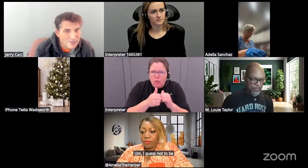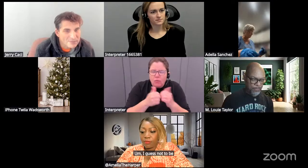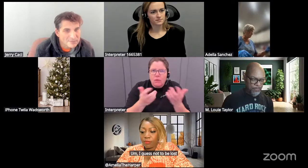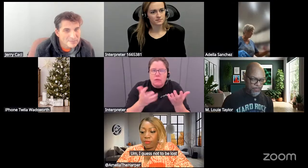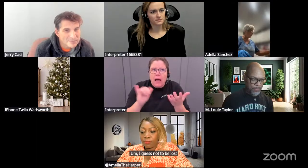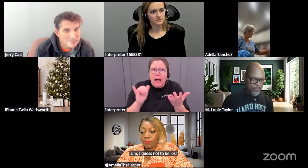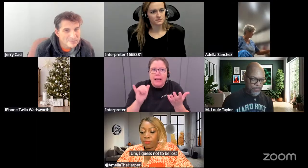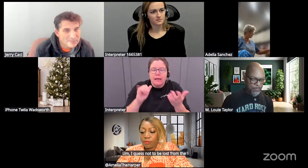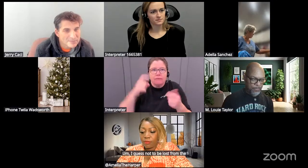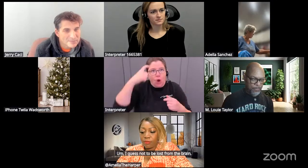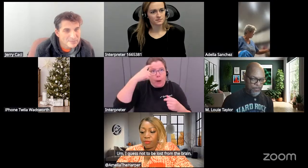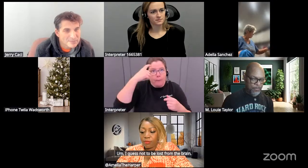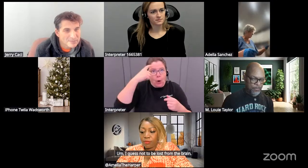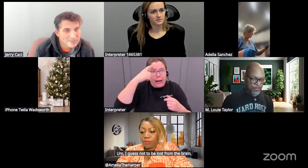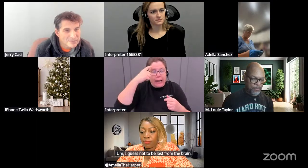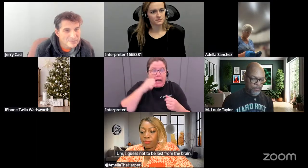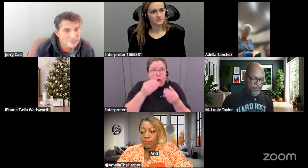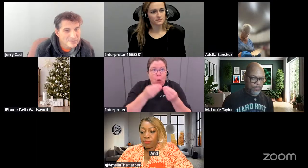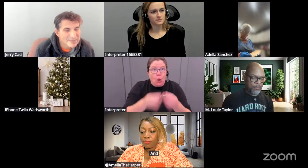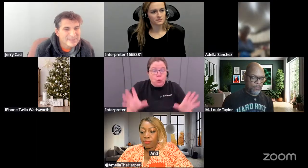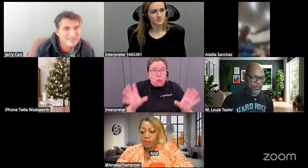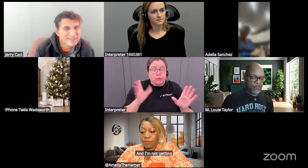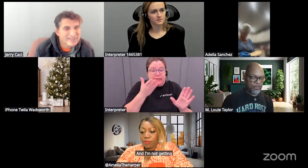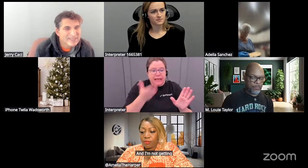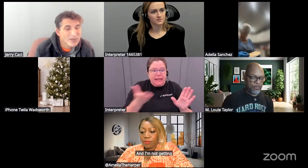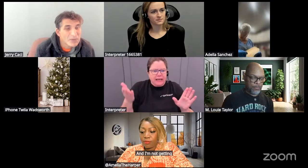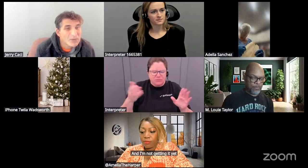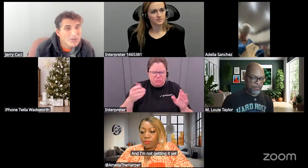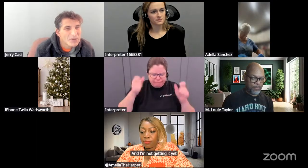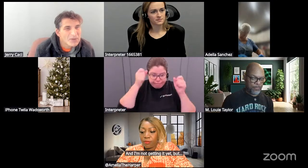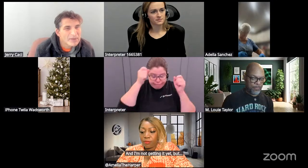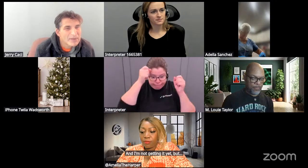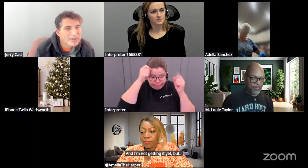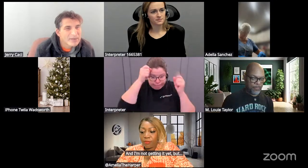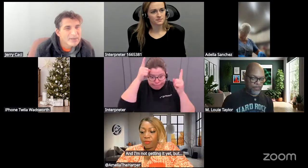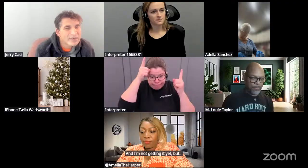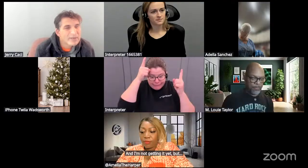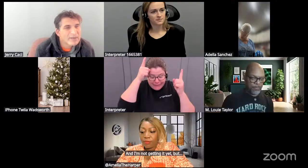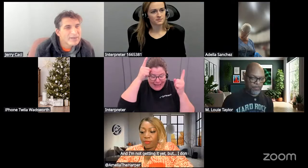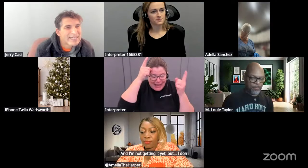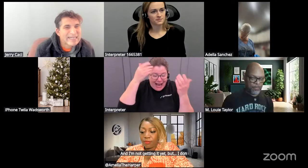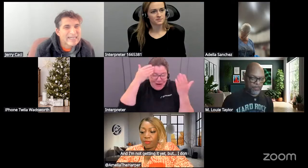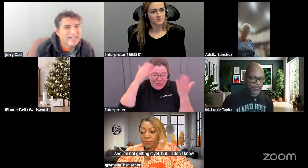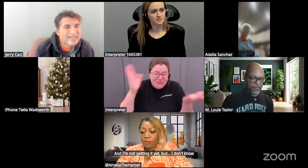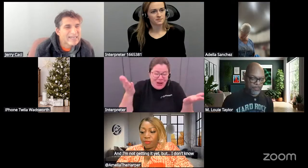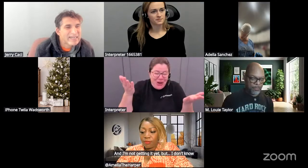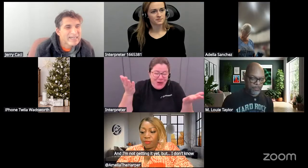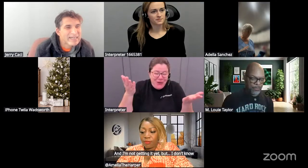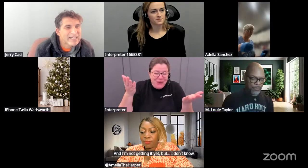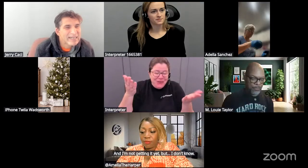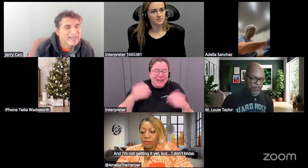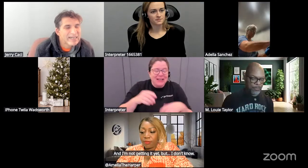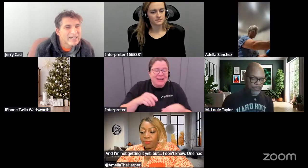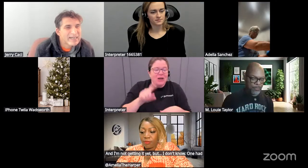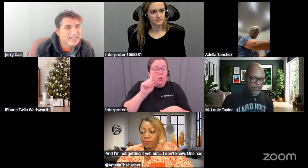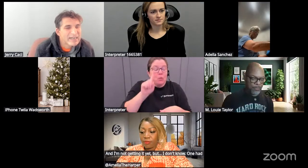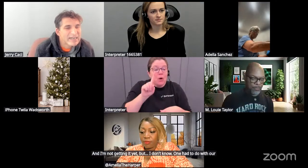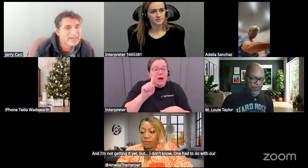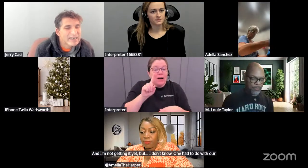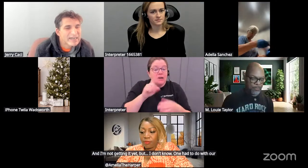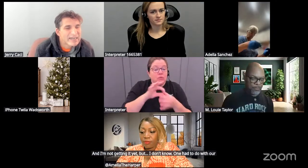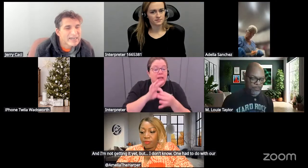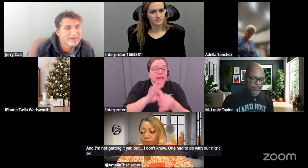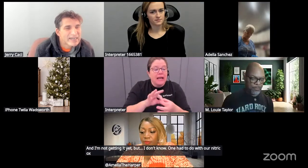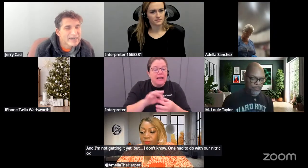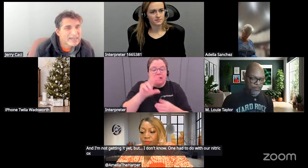from the brain. And I'm not getting it yet, but I don't know. One had to do with our nitric